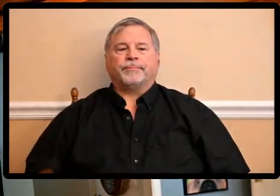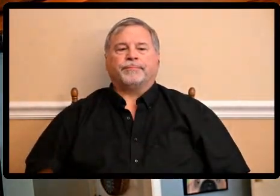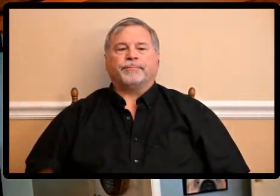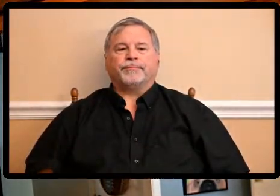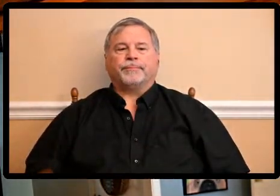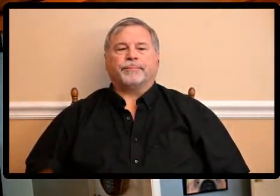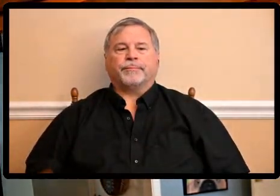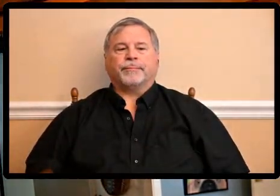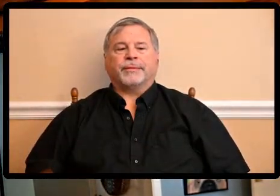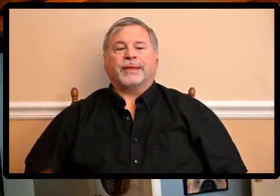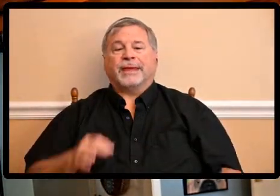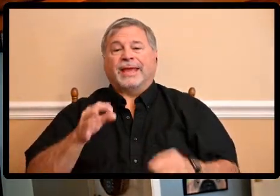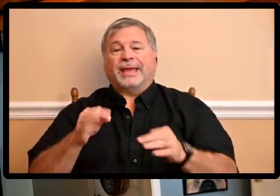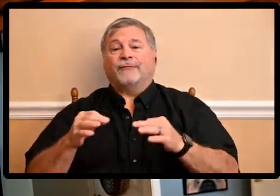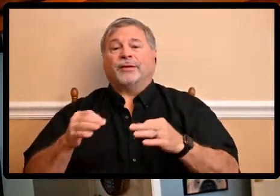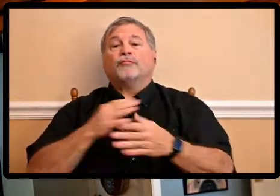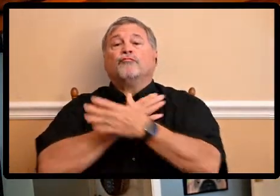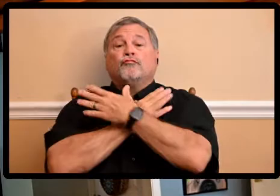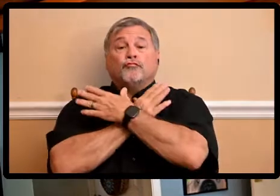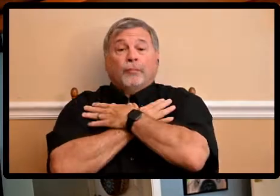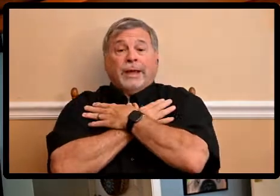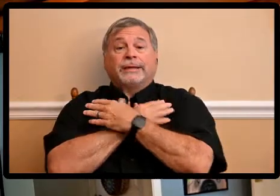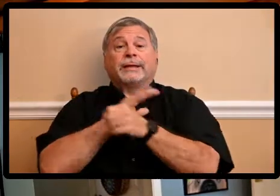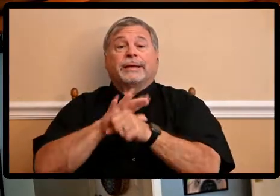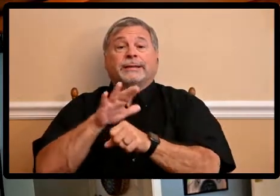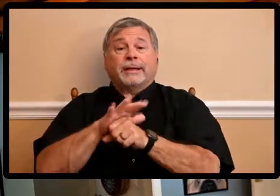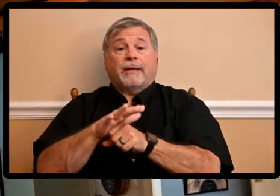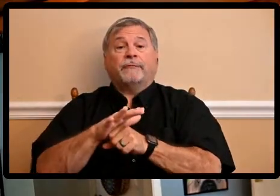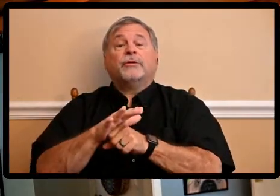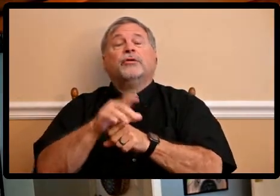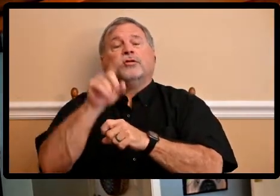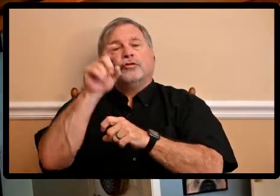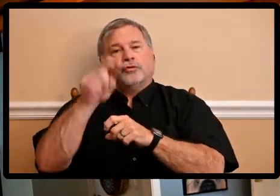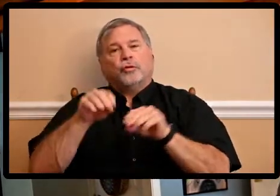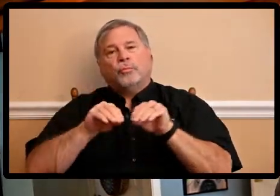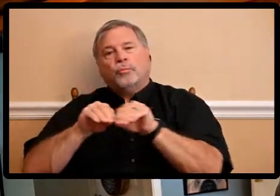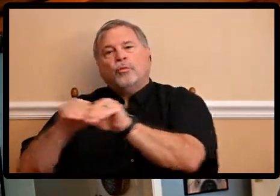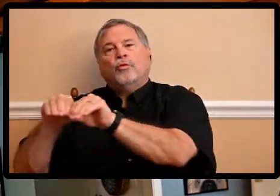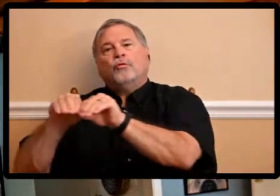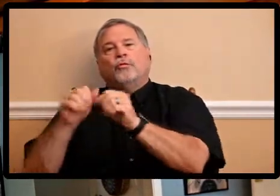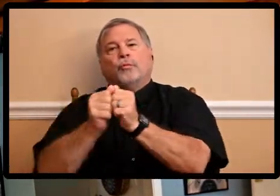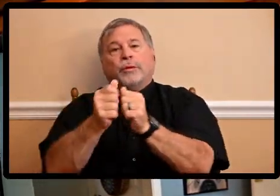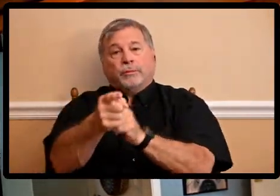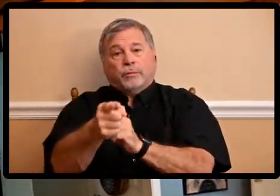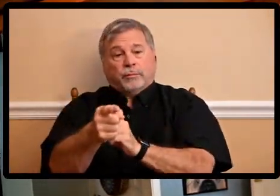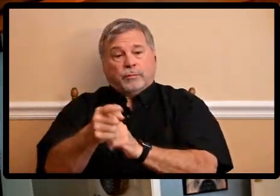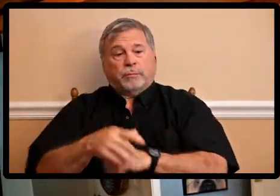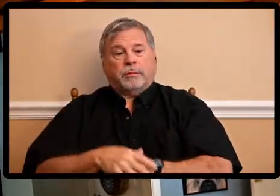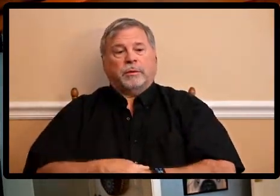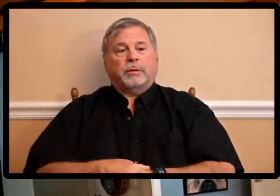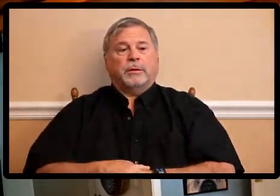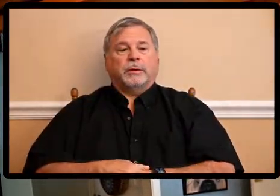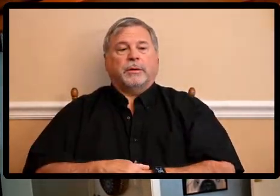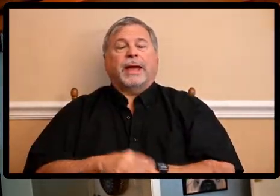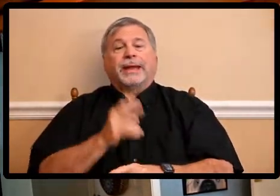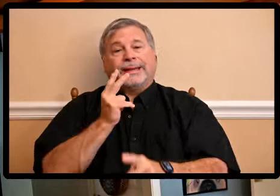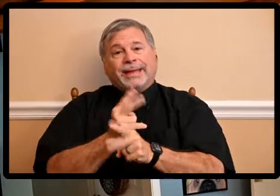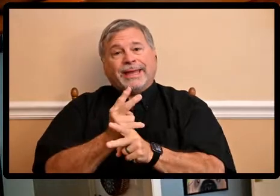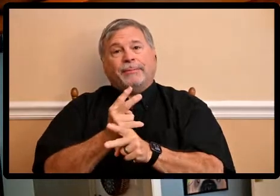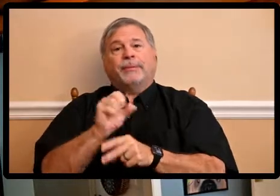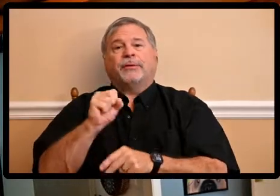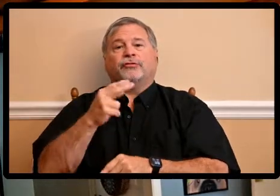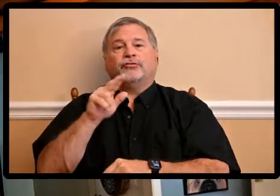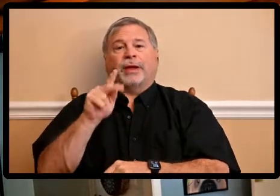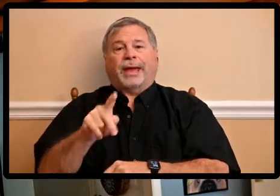And if it's rested enough, it should be able to move with you and retain the shape that you're giving